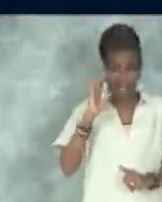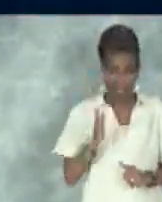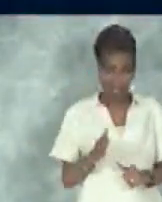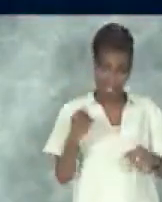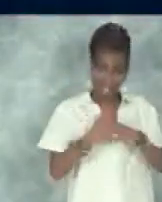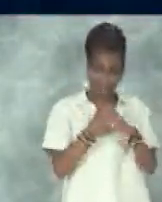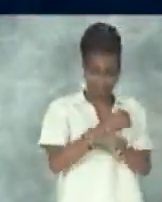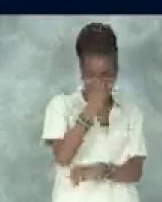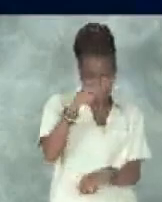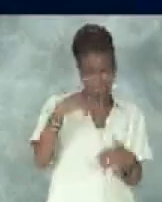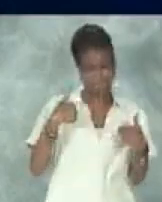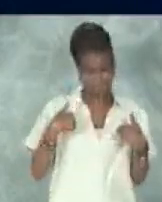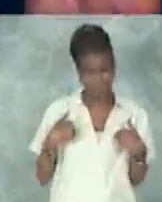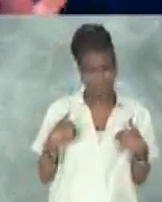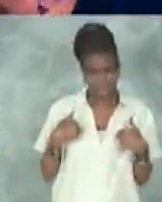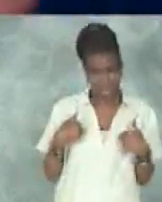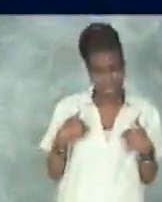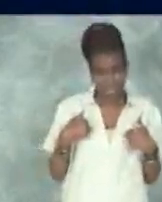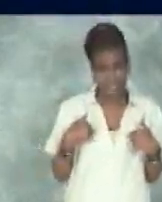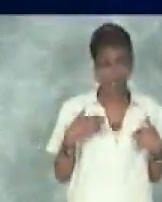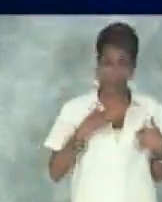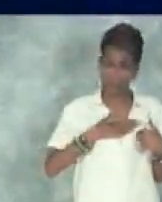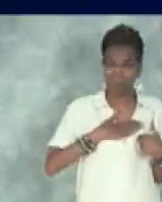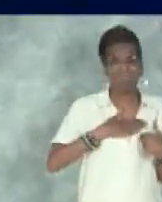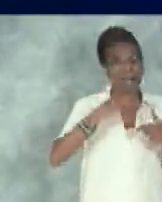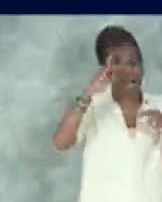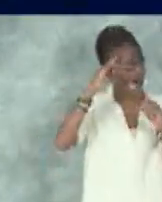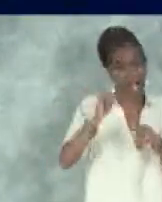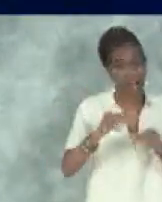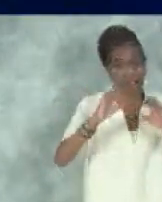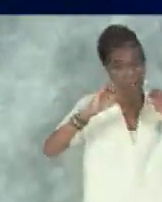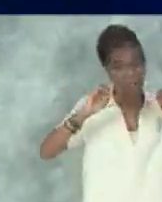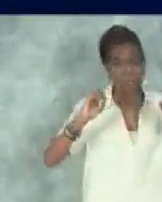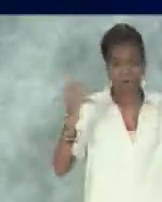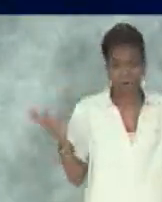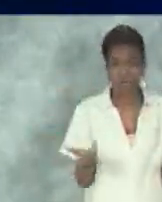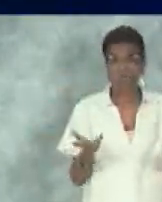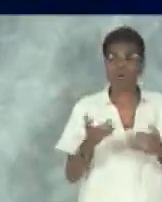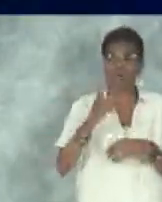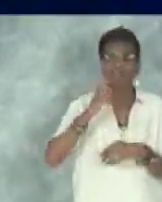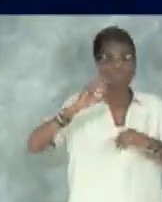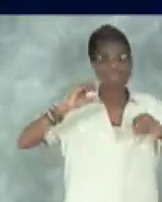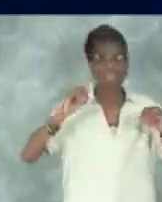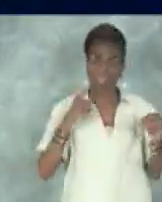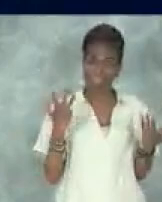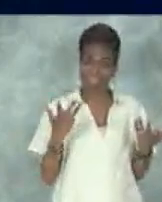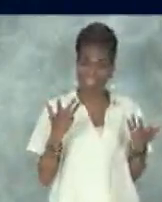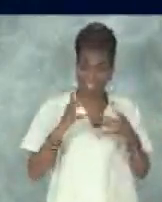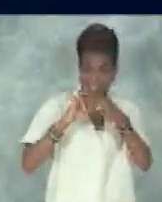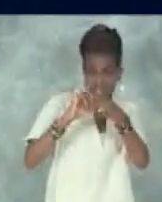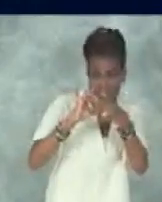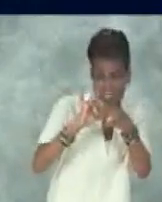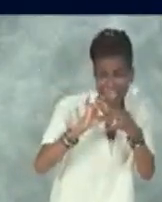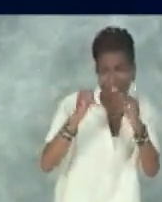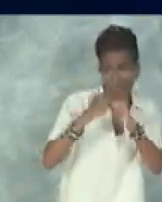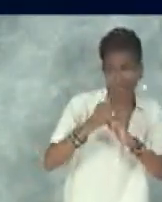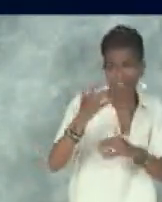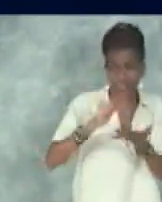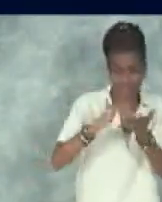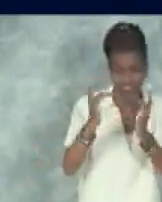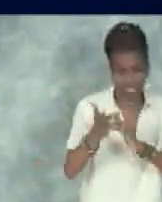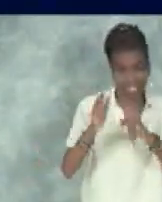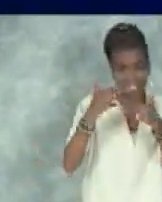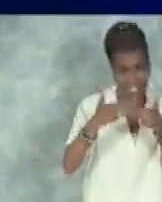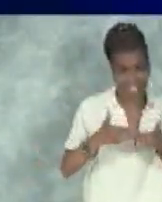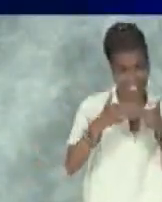my battles. My hope is built on nothing less than